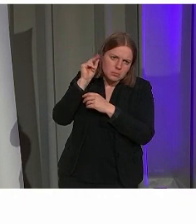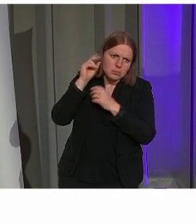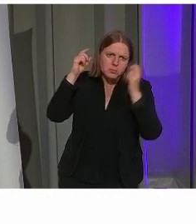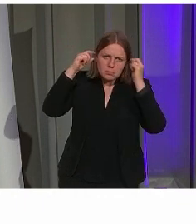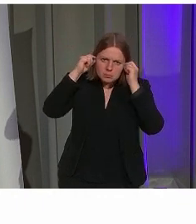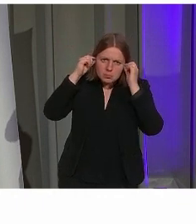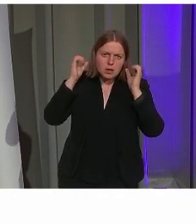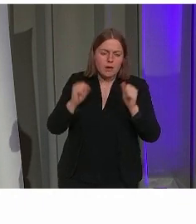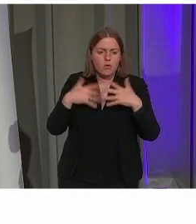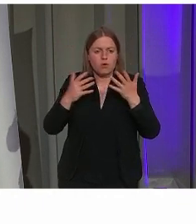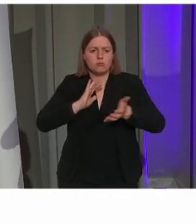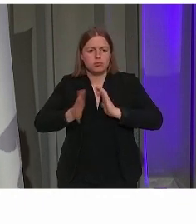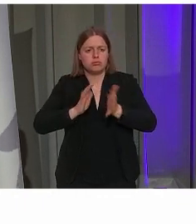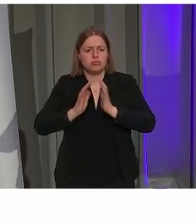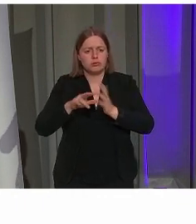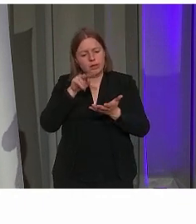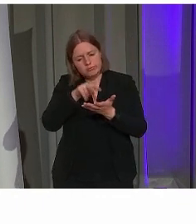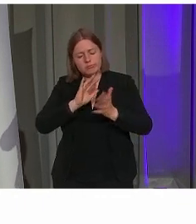guides.